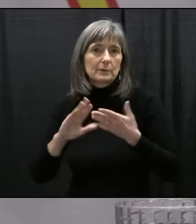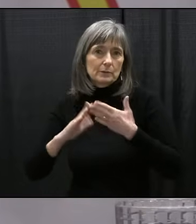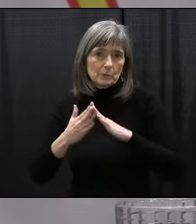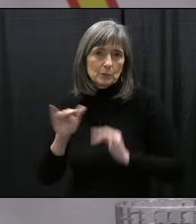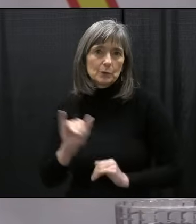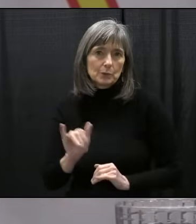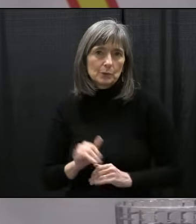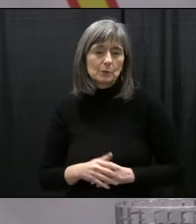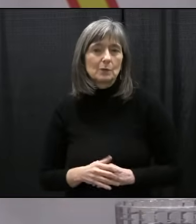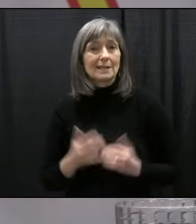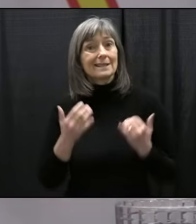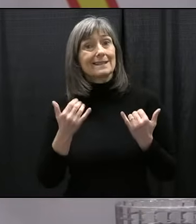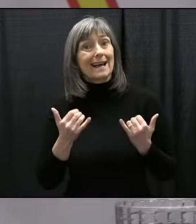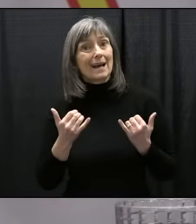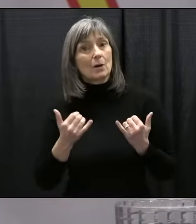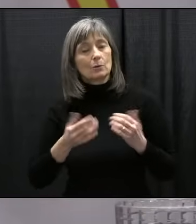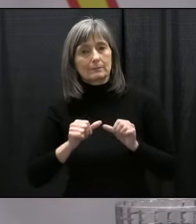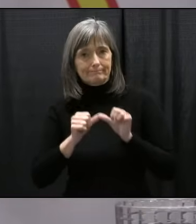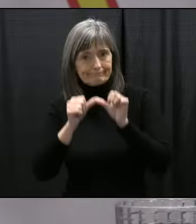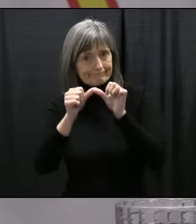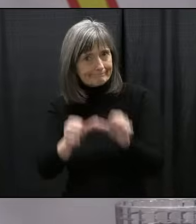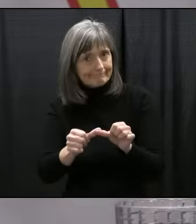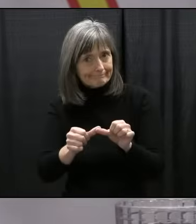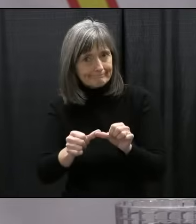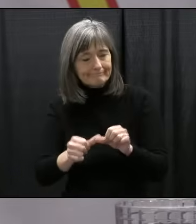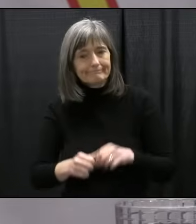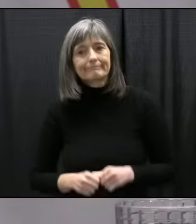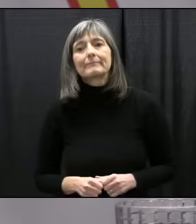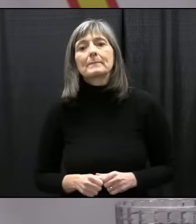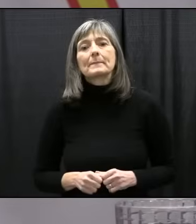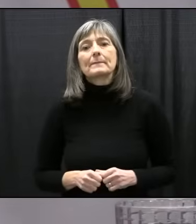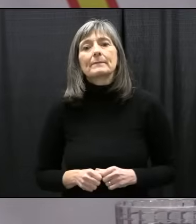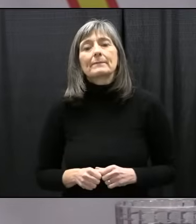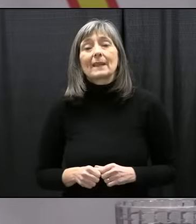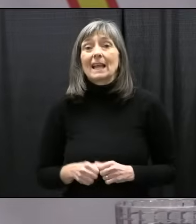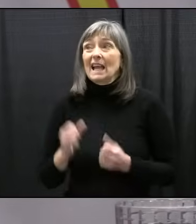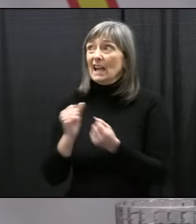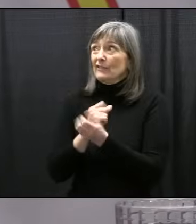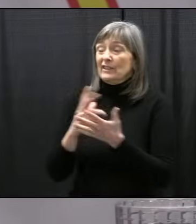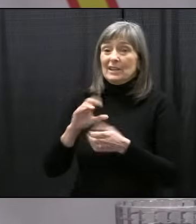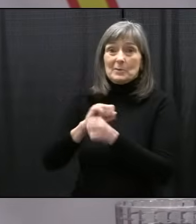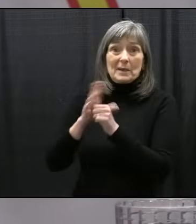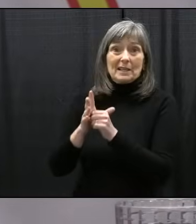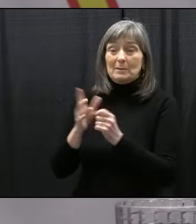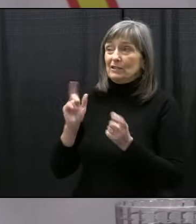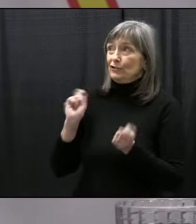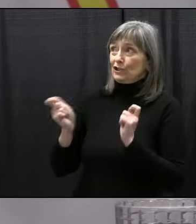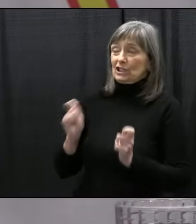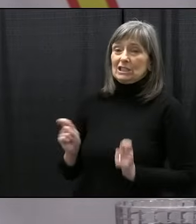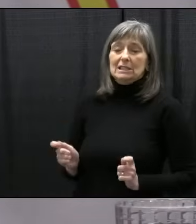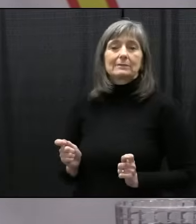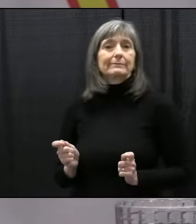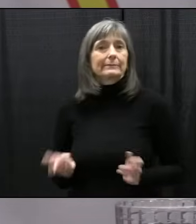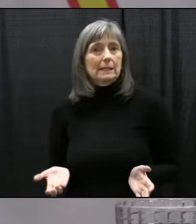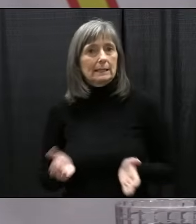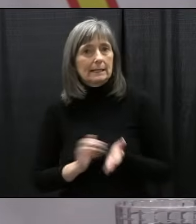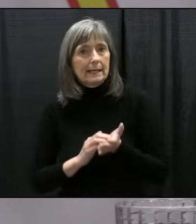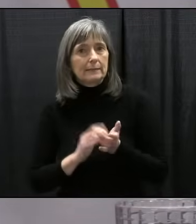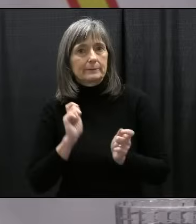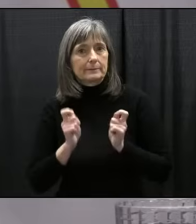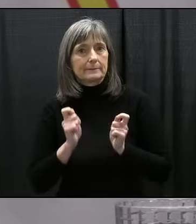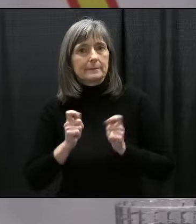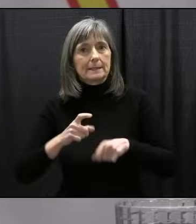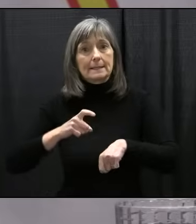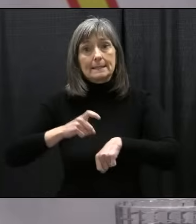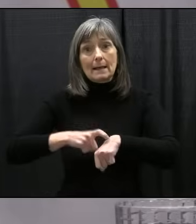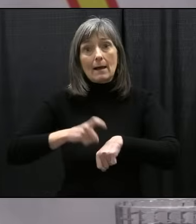communities. Now we must keep it up. Bearing in mind how dynamic things are in the pandemic, we are once again adjusting the timelines